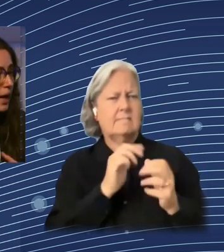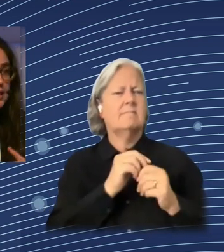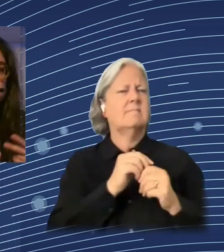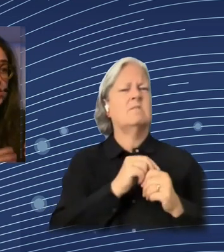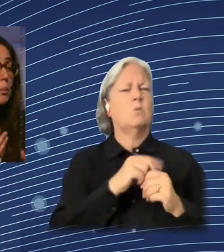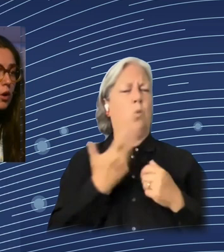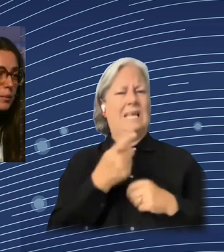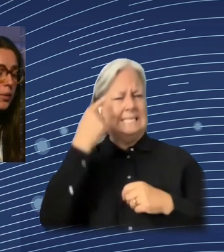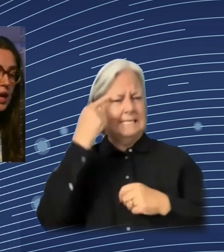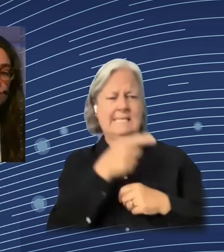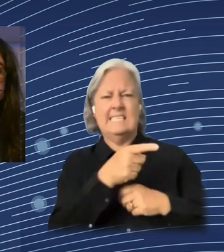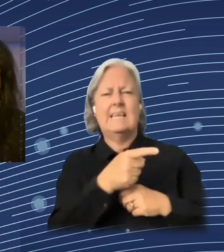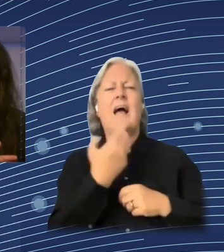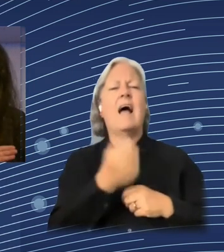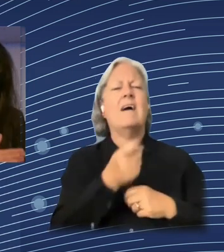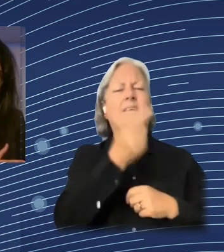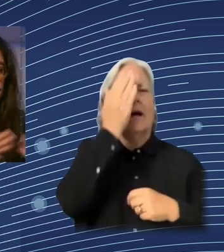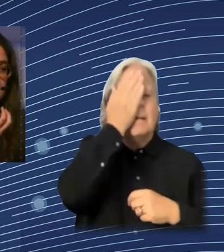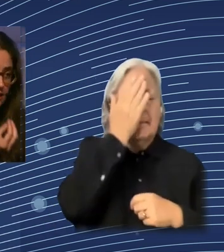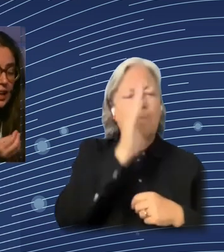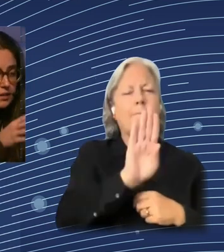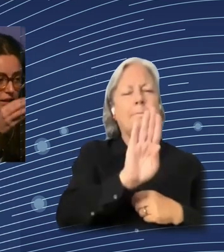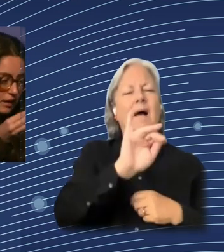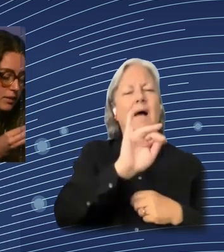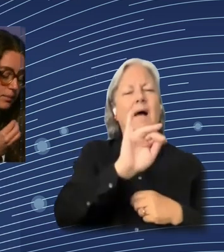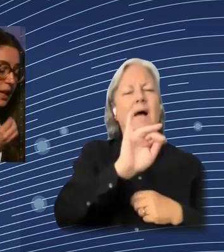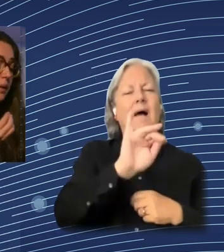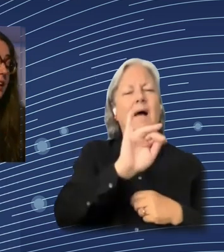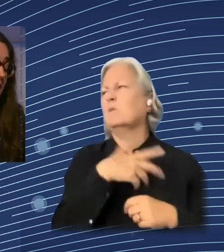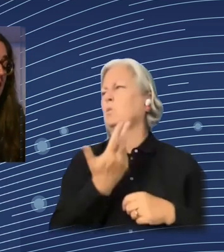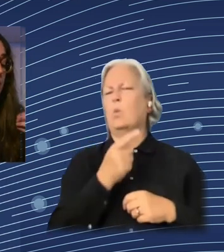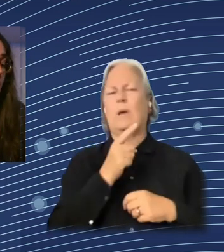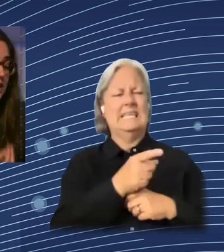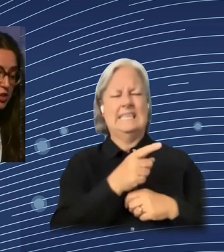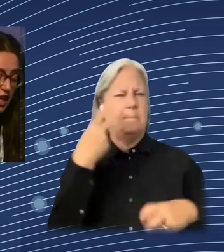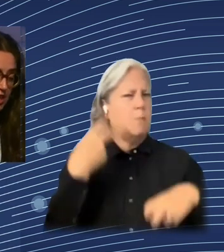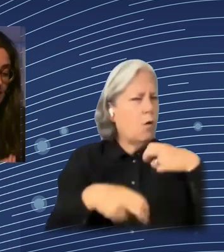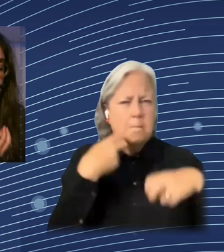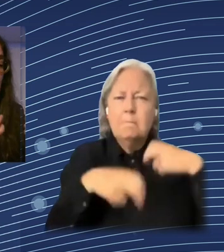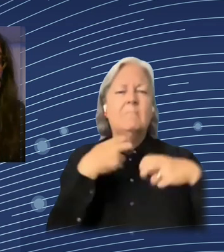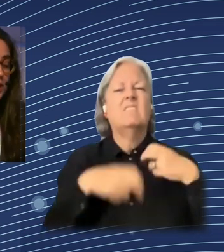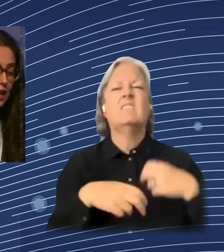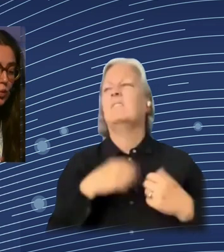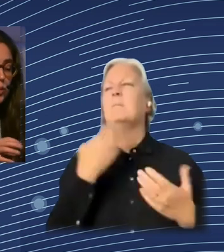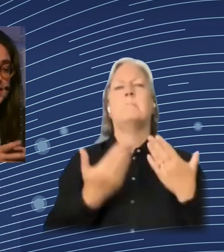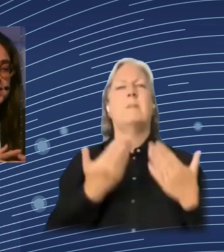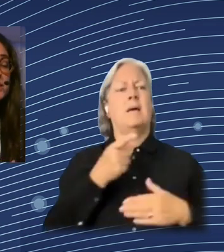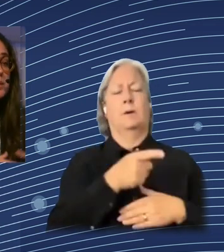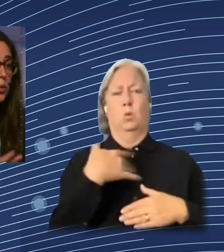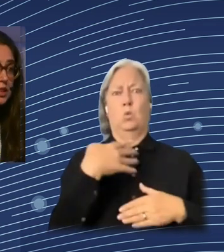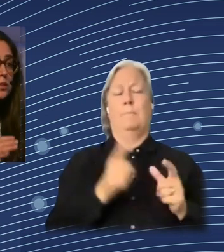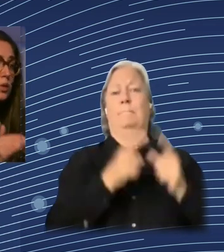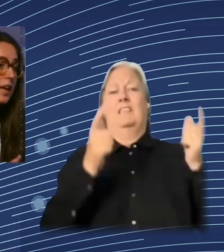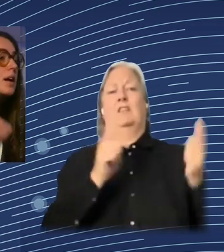or bias or some problem with the algorithm. So any change, like let's say a proactive change that a company can do to a system,